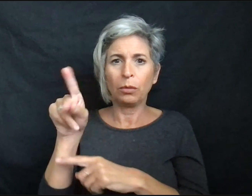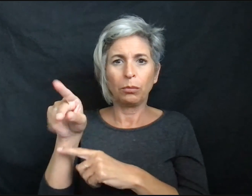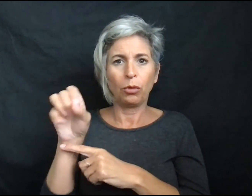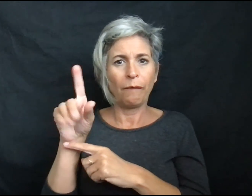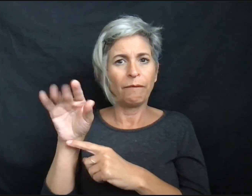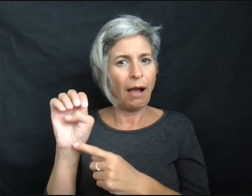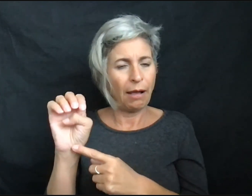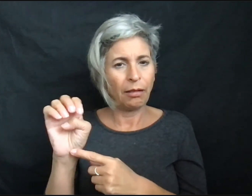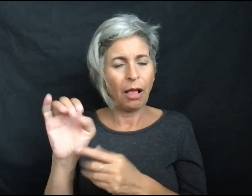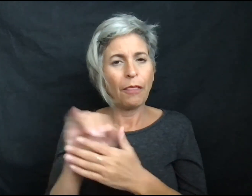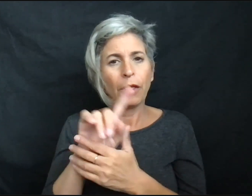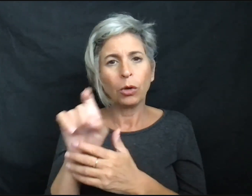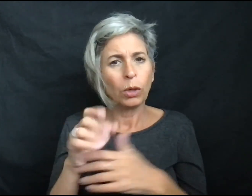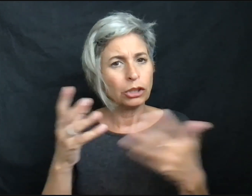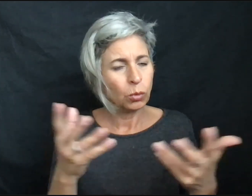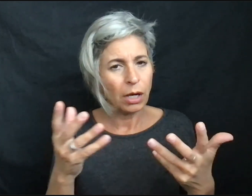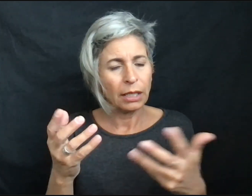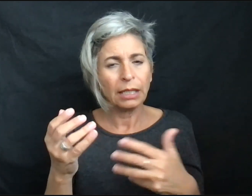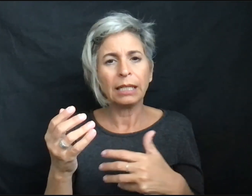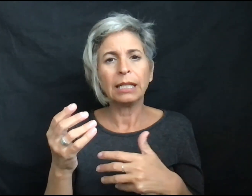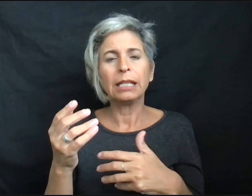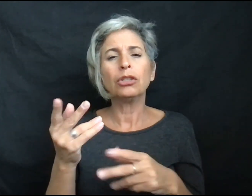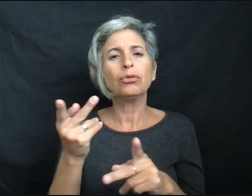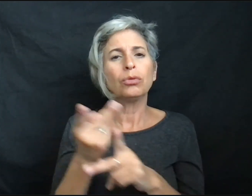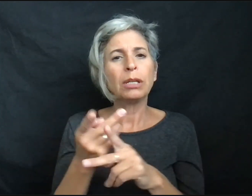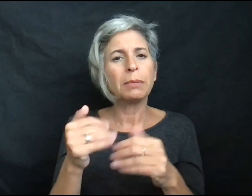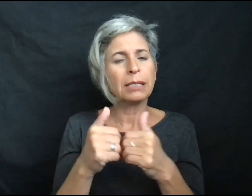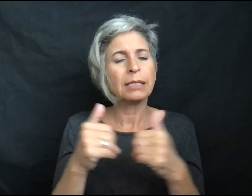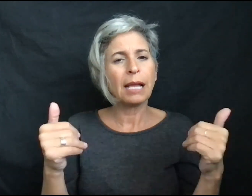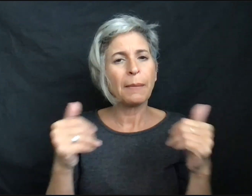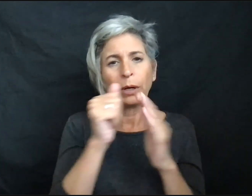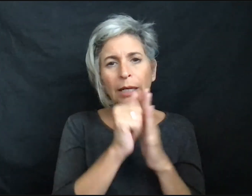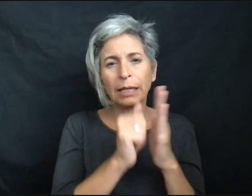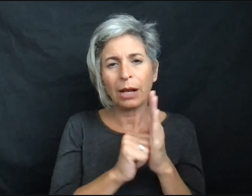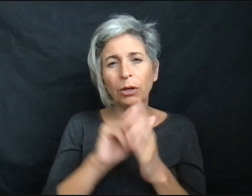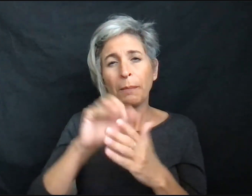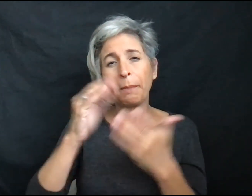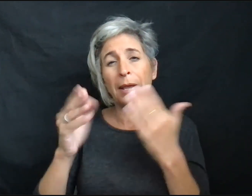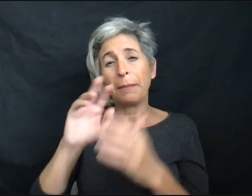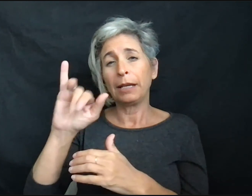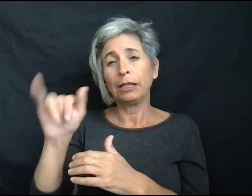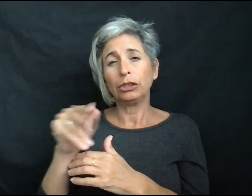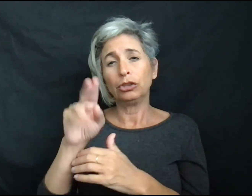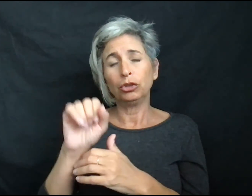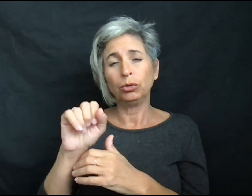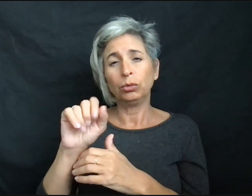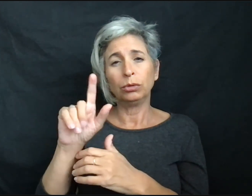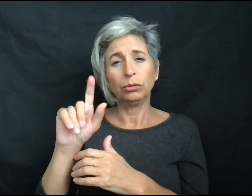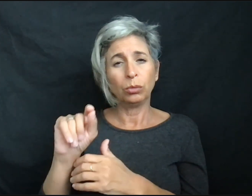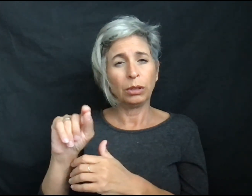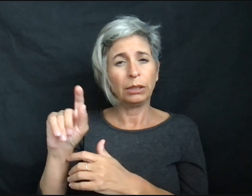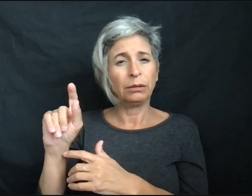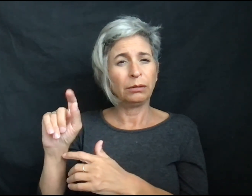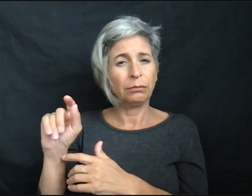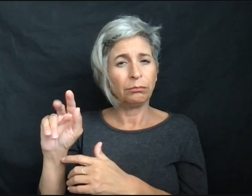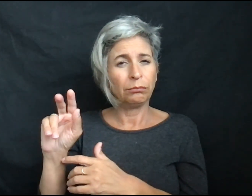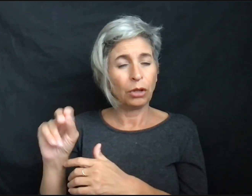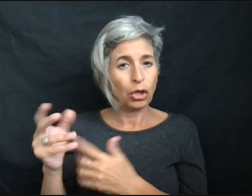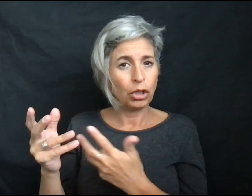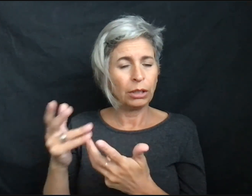The question is, let's say I registered for an account in, I don't know, June of 2020, and I don't submit an application